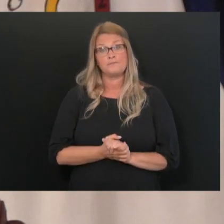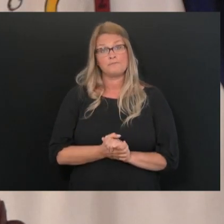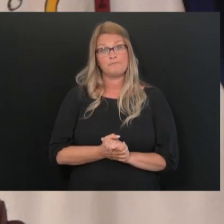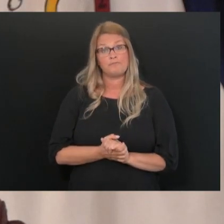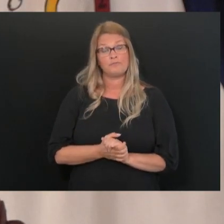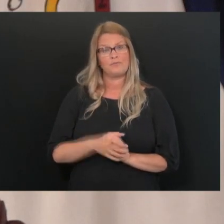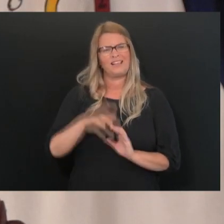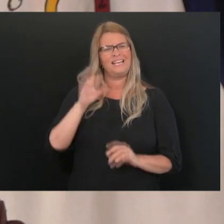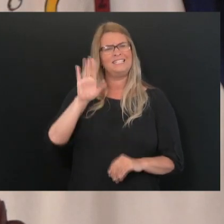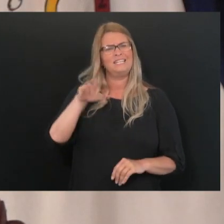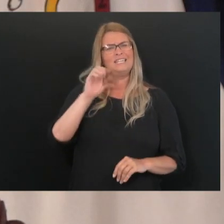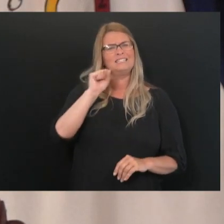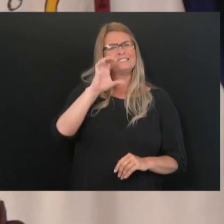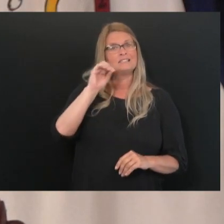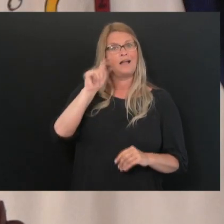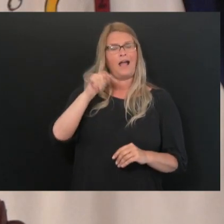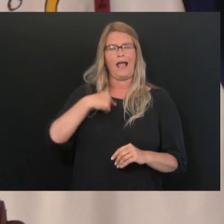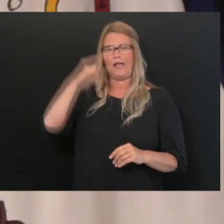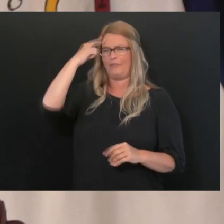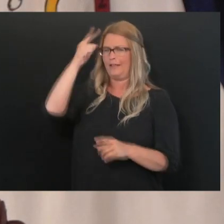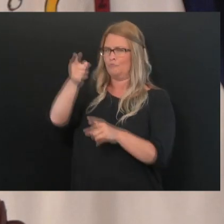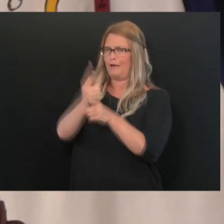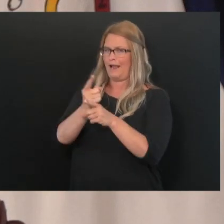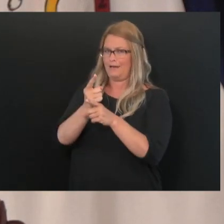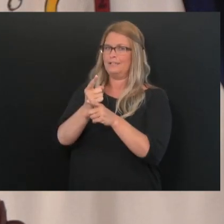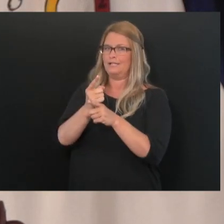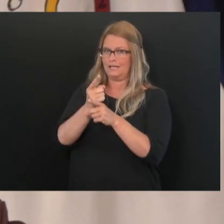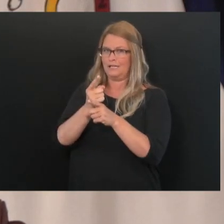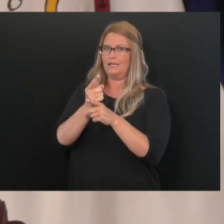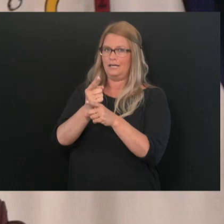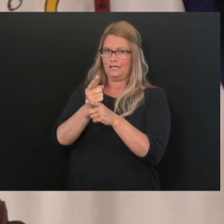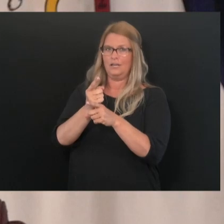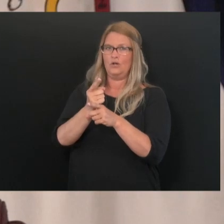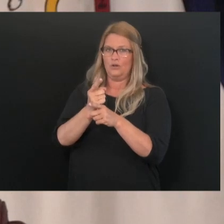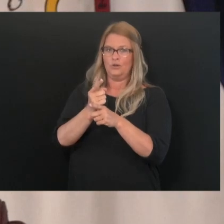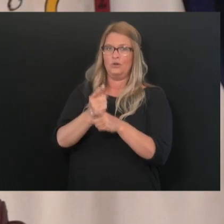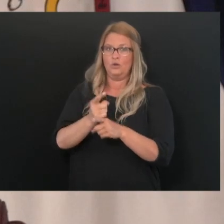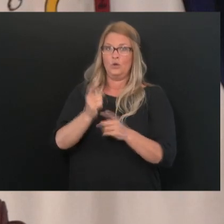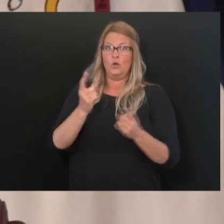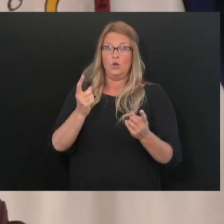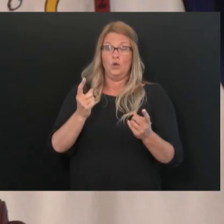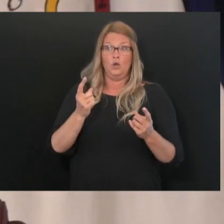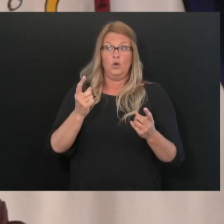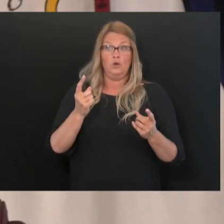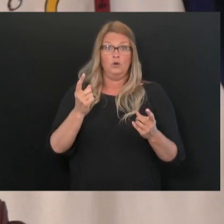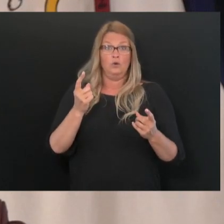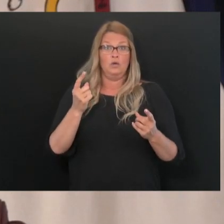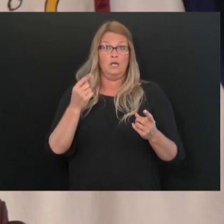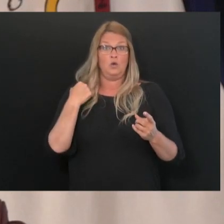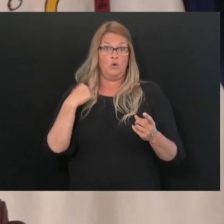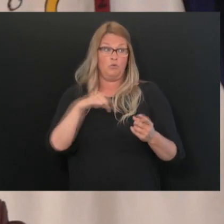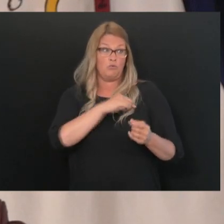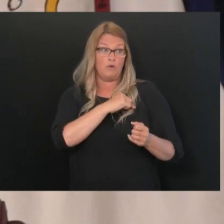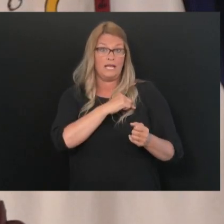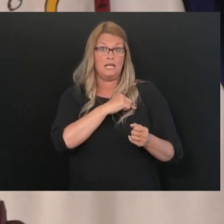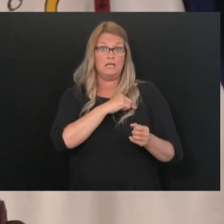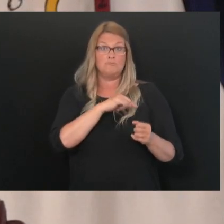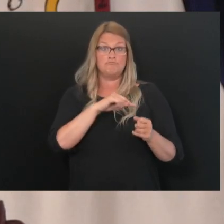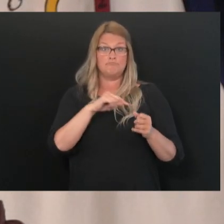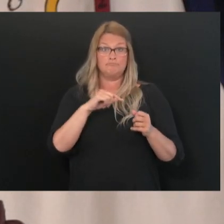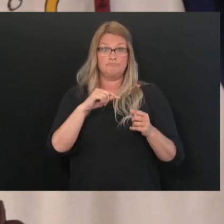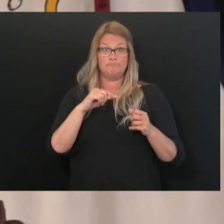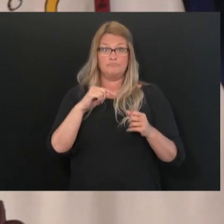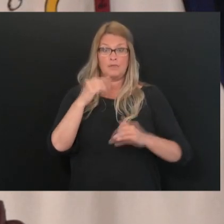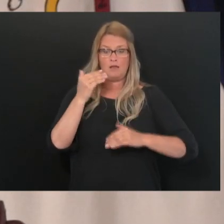But Scott, I think, is correct. As we get on from the standpoint of